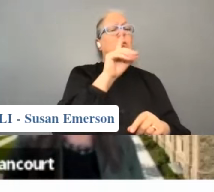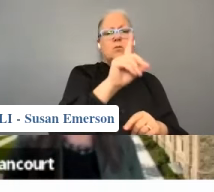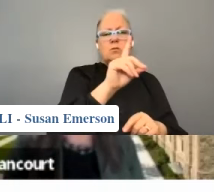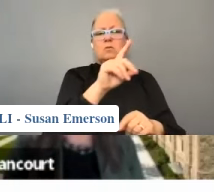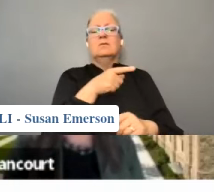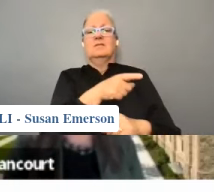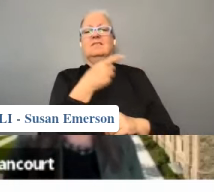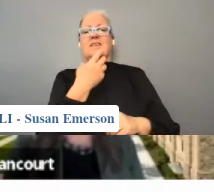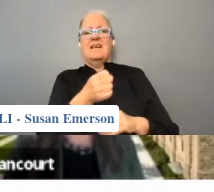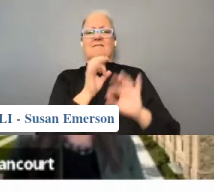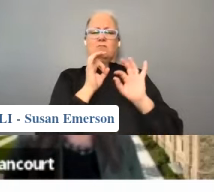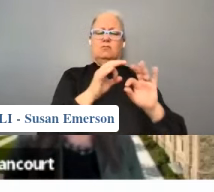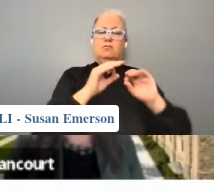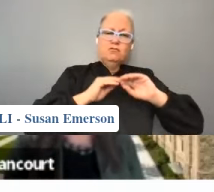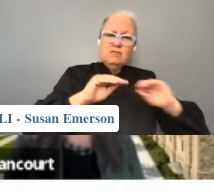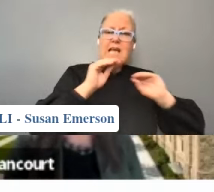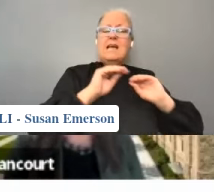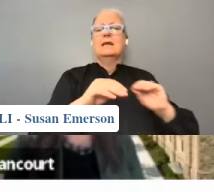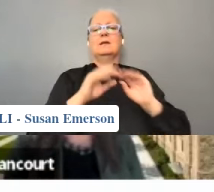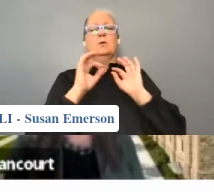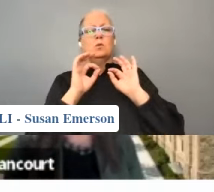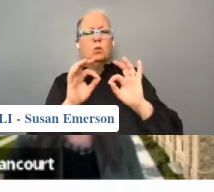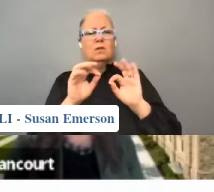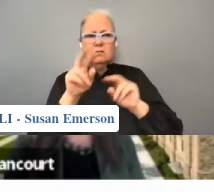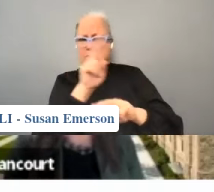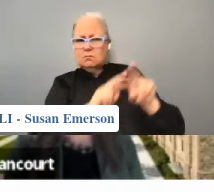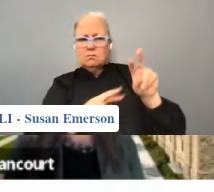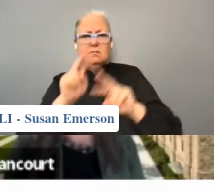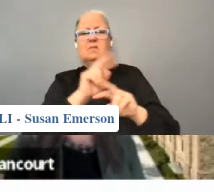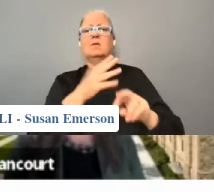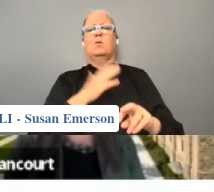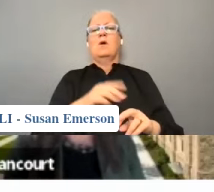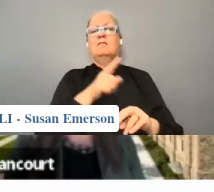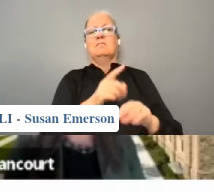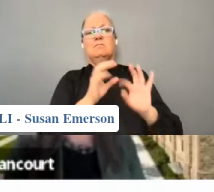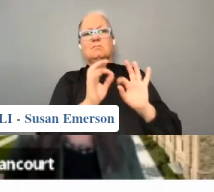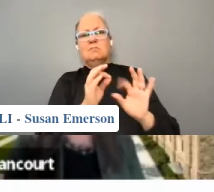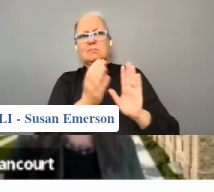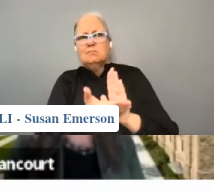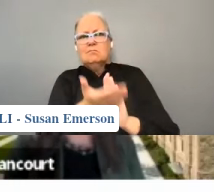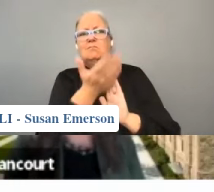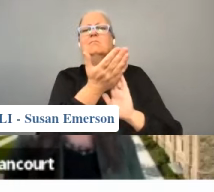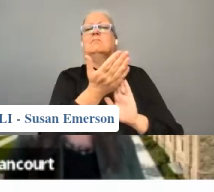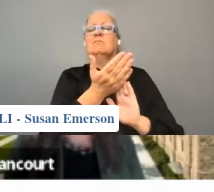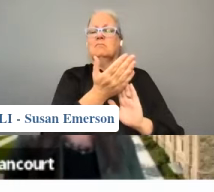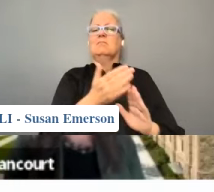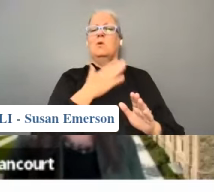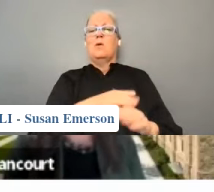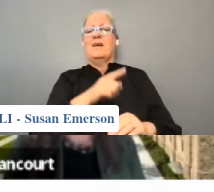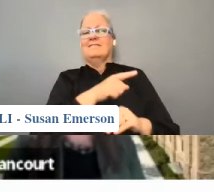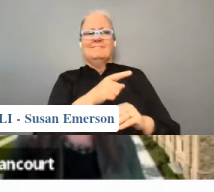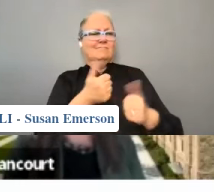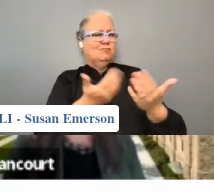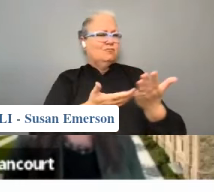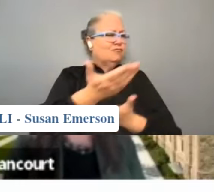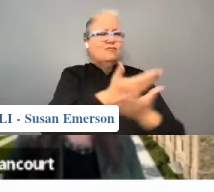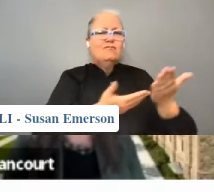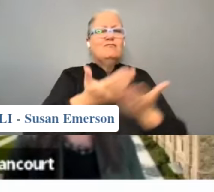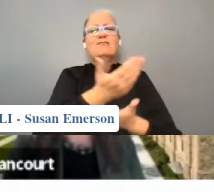excellent training and excellent routine supervision and quality improvement efforts, that we saw an increase in stimulation in the home, in